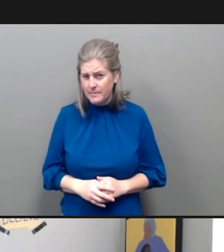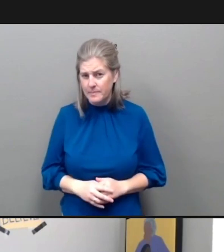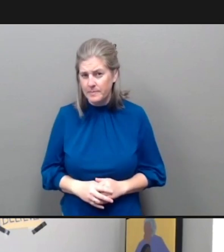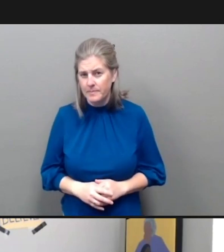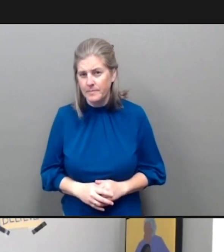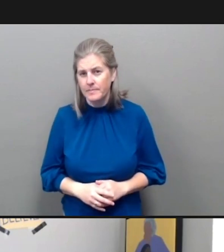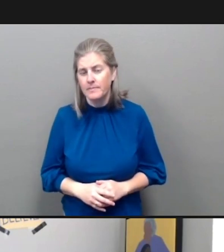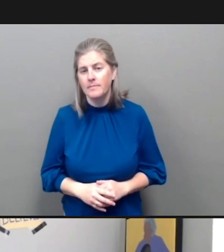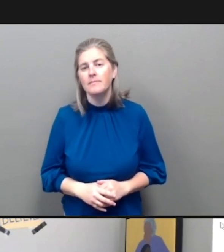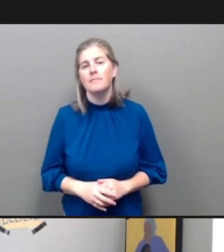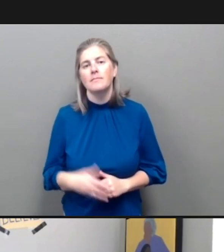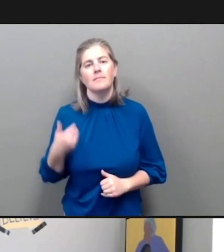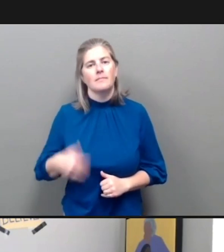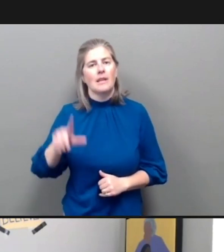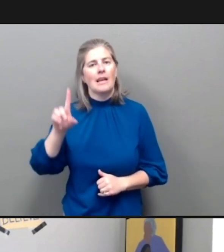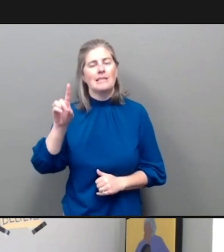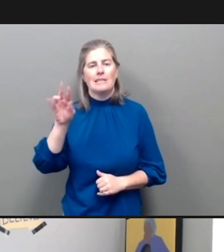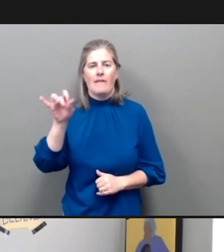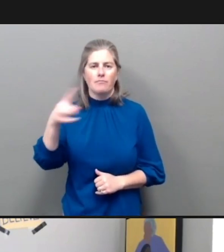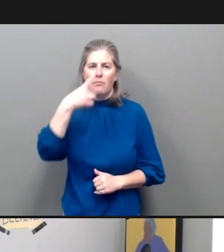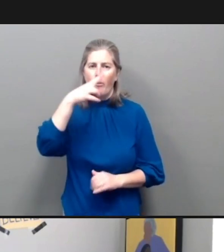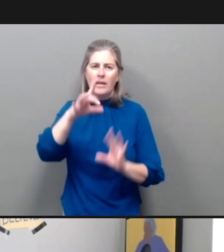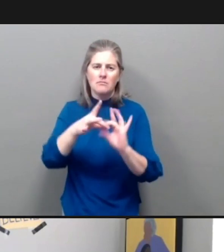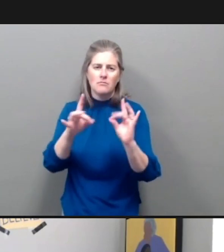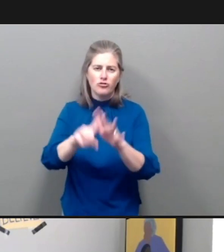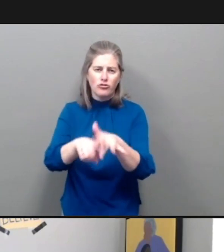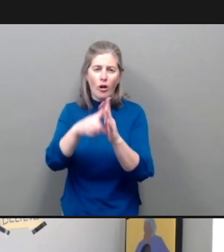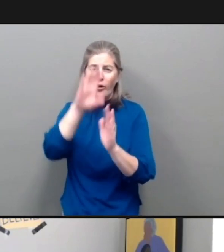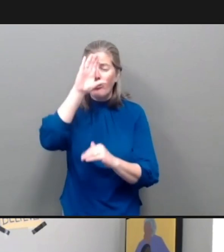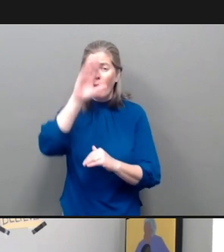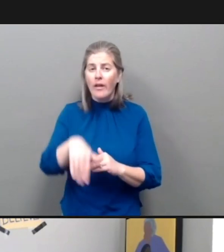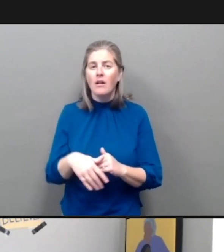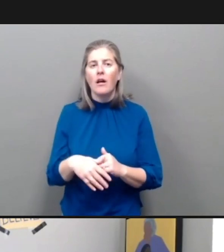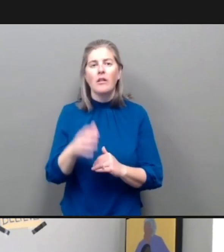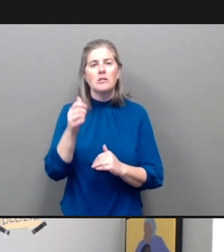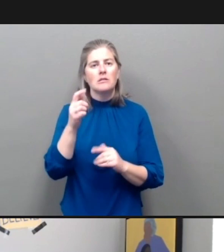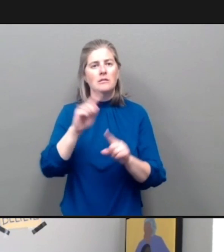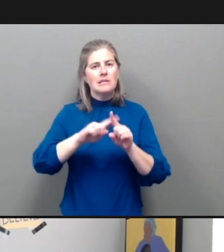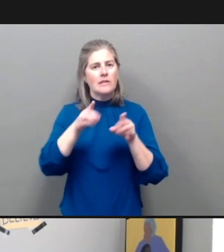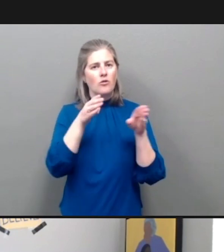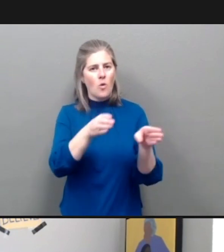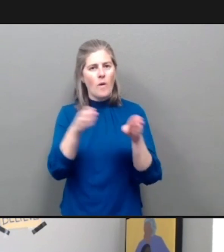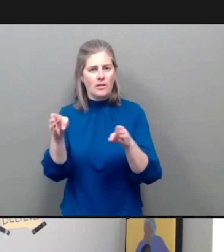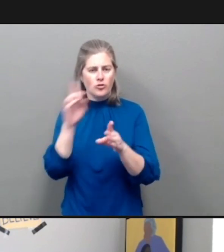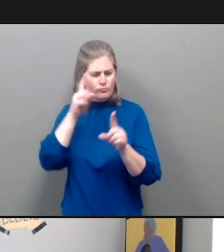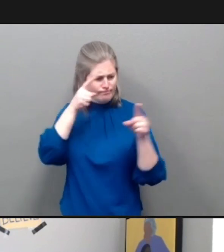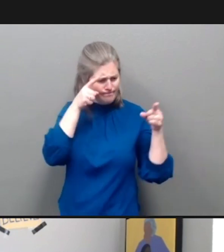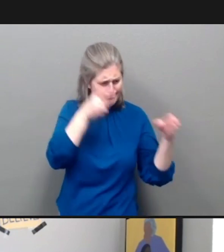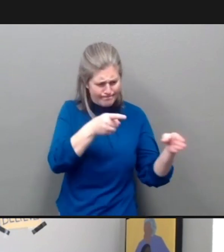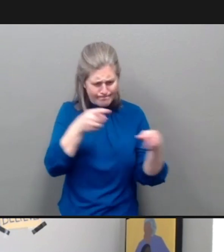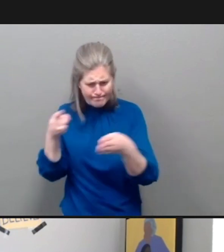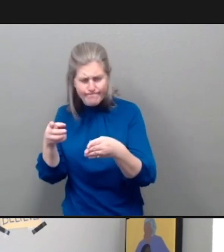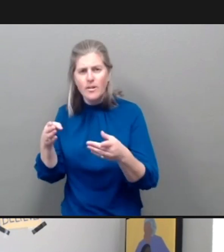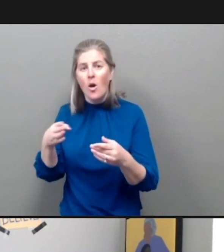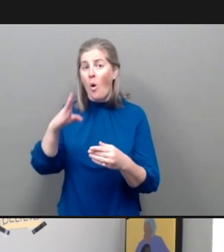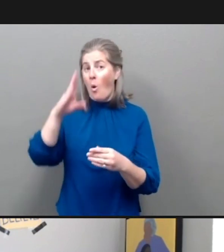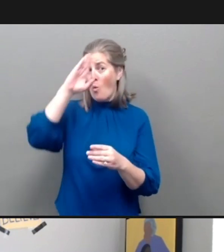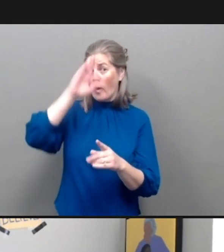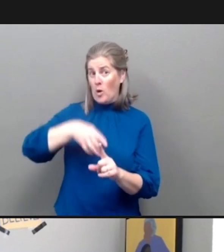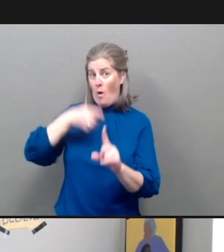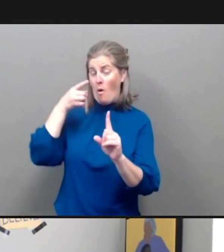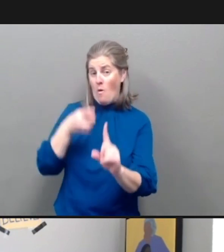Yeah, this is David, and I'll start. You know, there are a couple ways to get at this. One is we know at any given point in